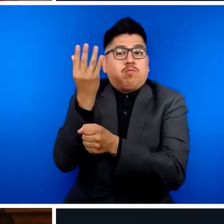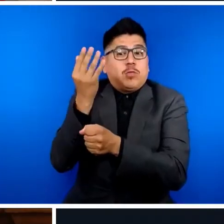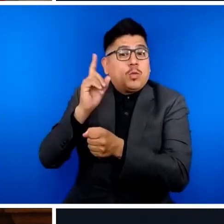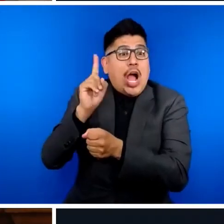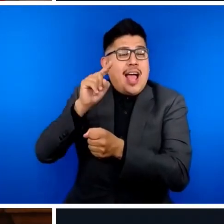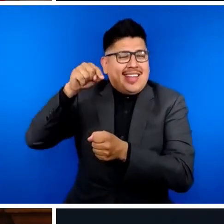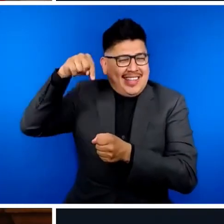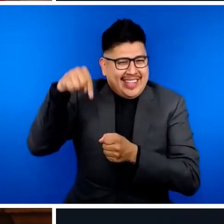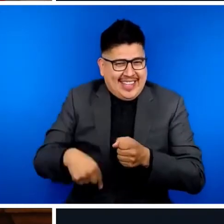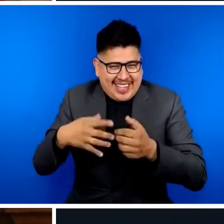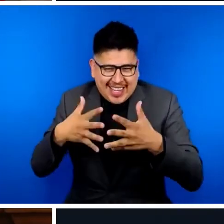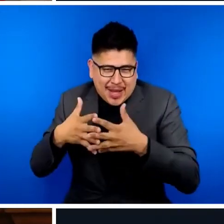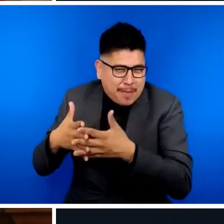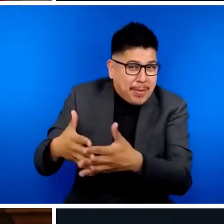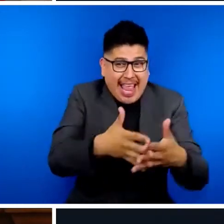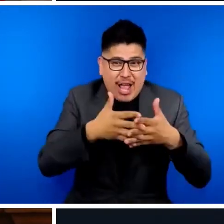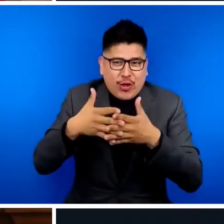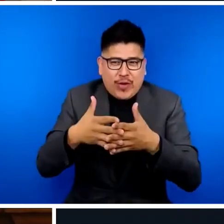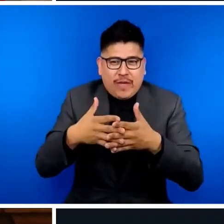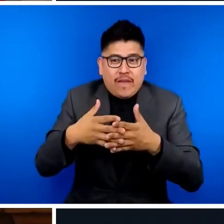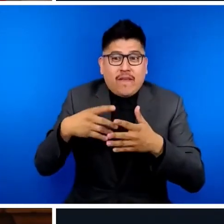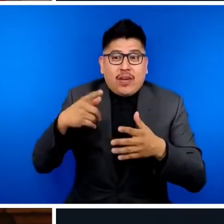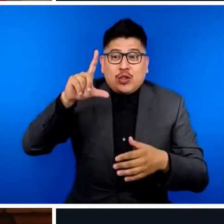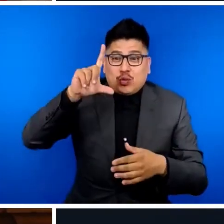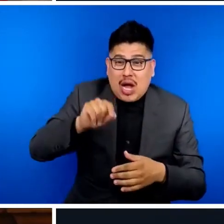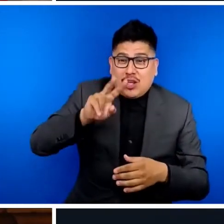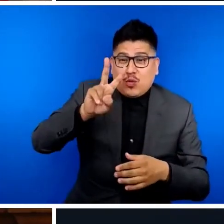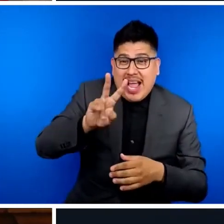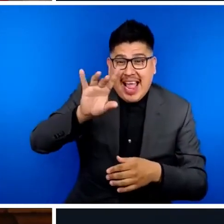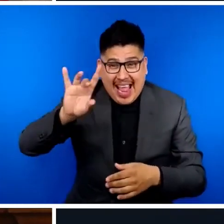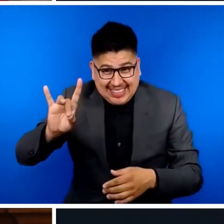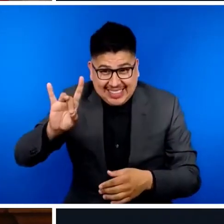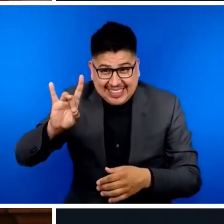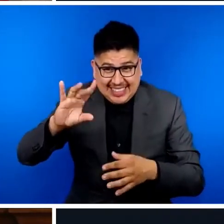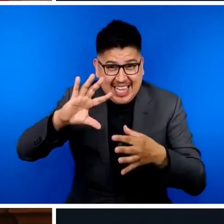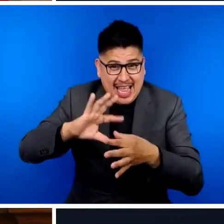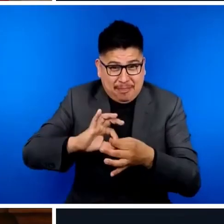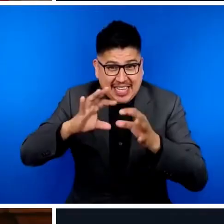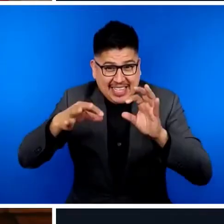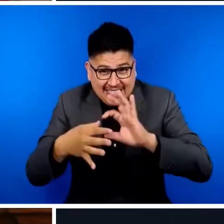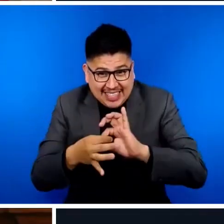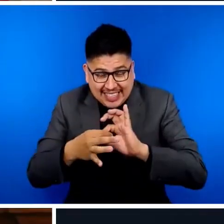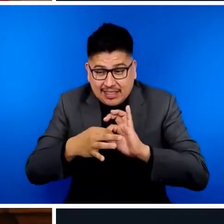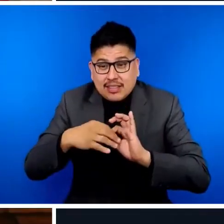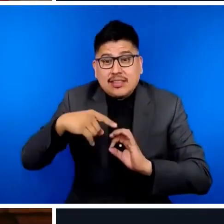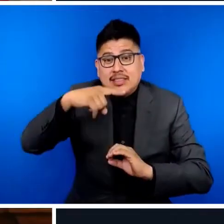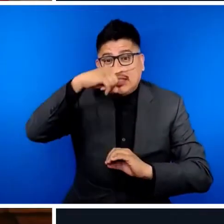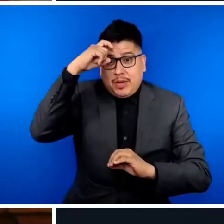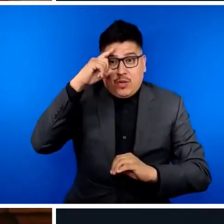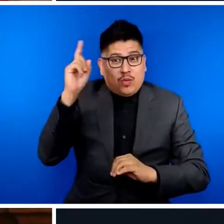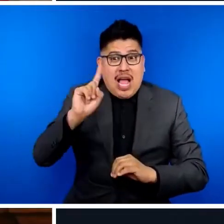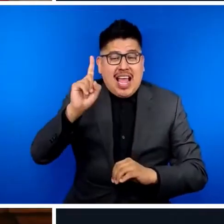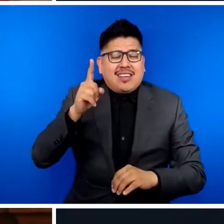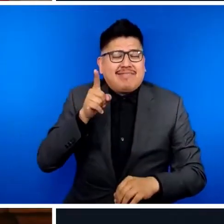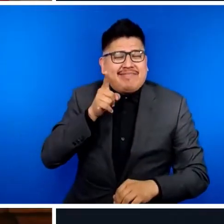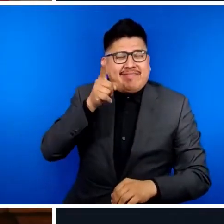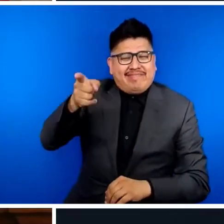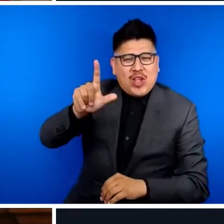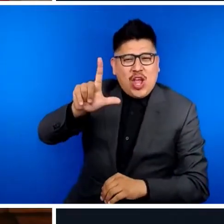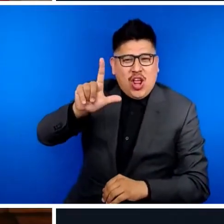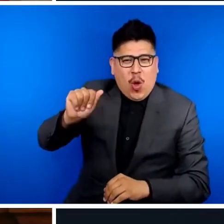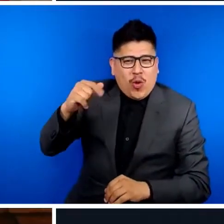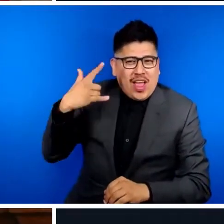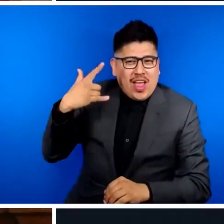the 2028 Olympics, and it's the summer version right in Los Angeles. We're going to do a good job in Los